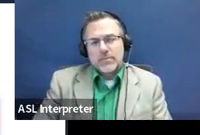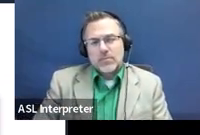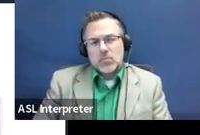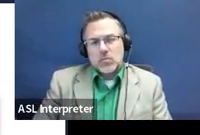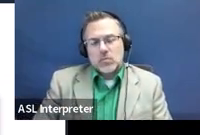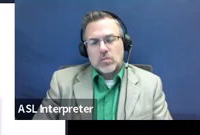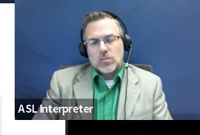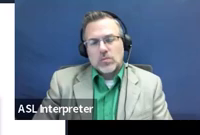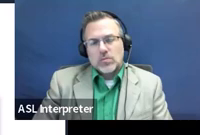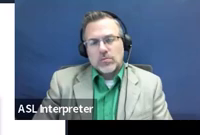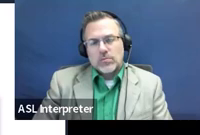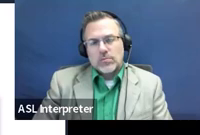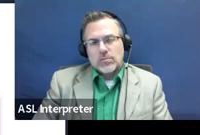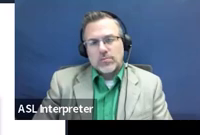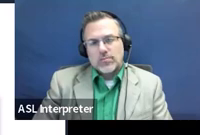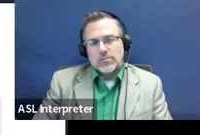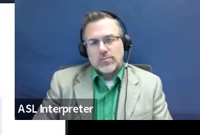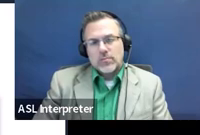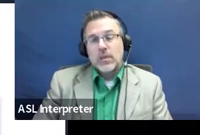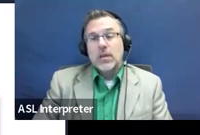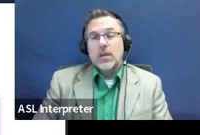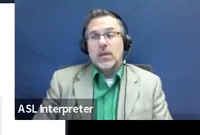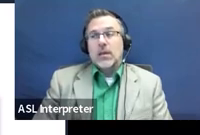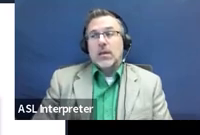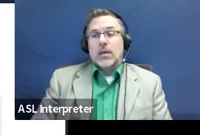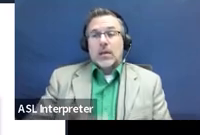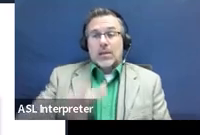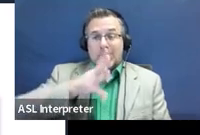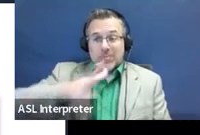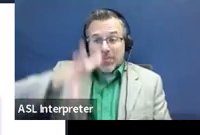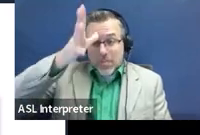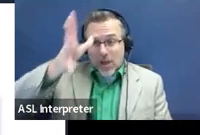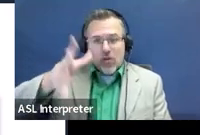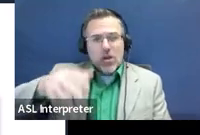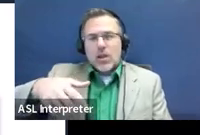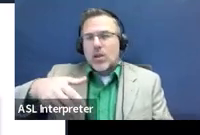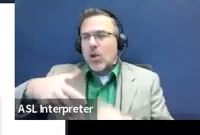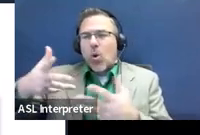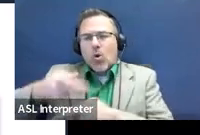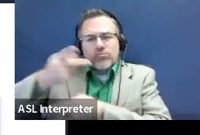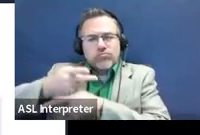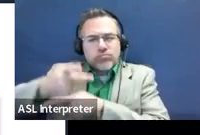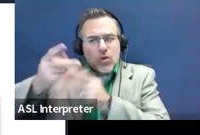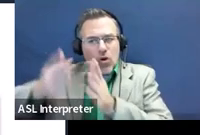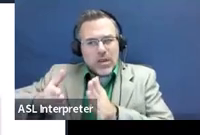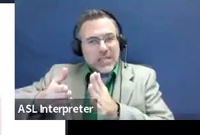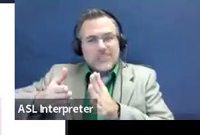Okay. So there is a time when the parent or guardian cannot waive their 7-day notice.